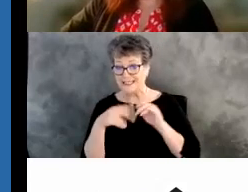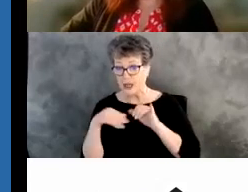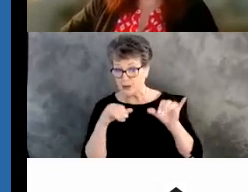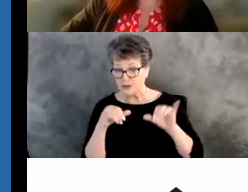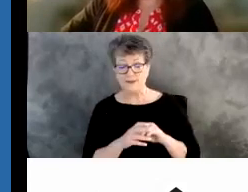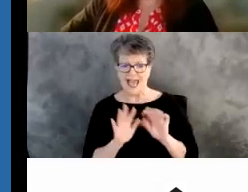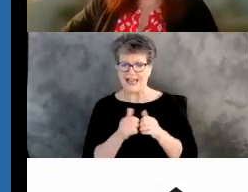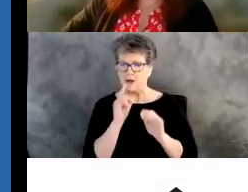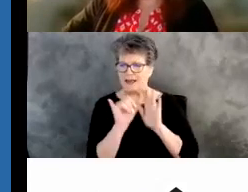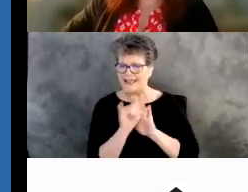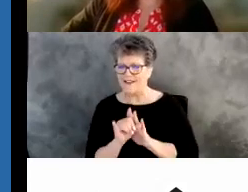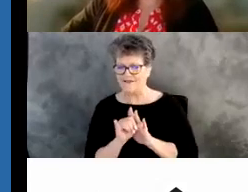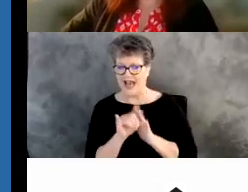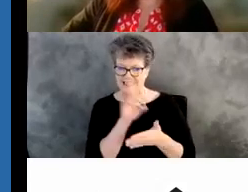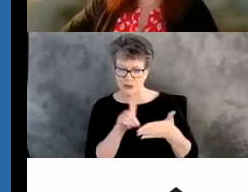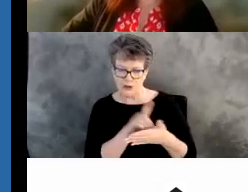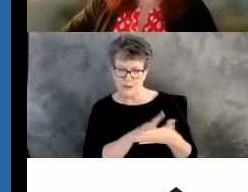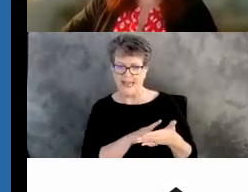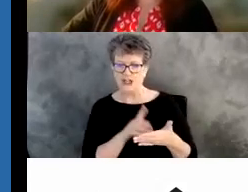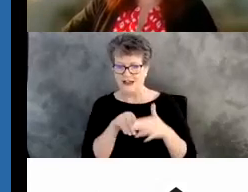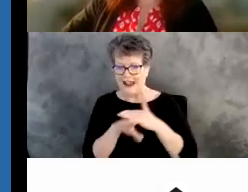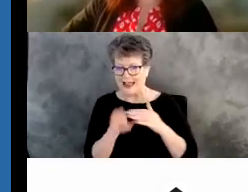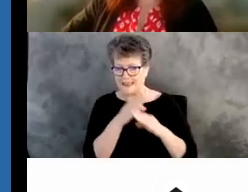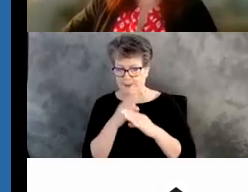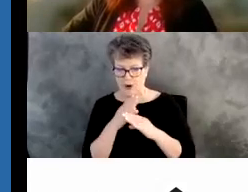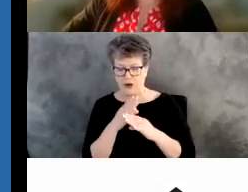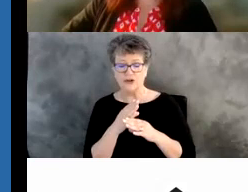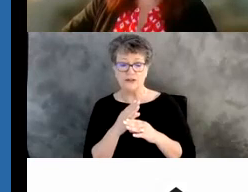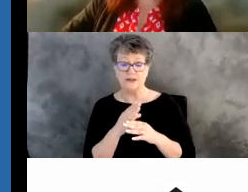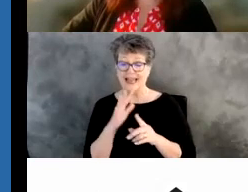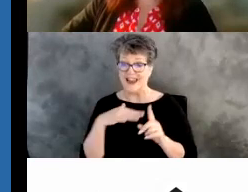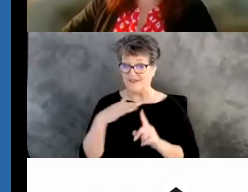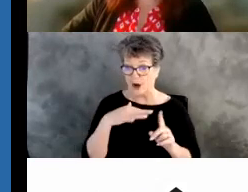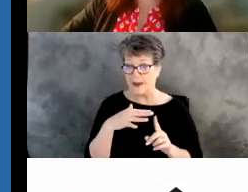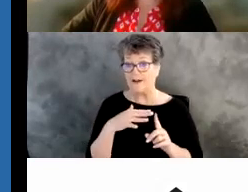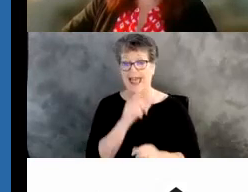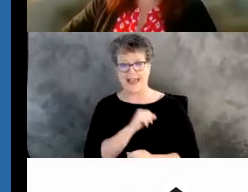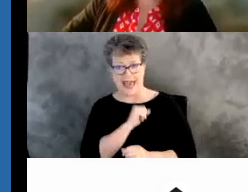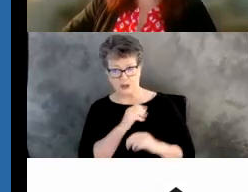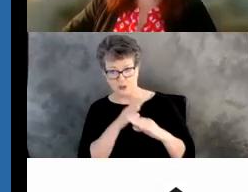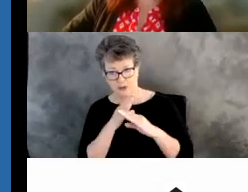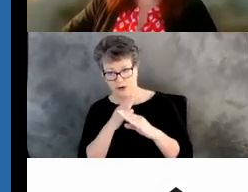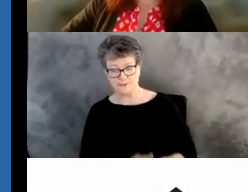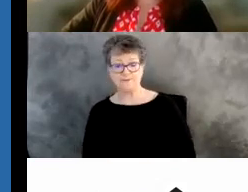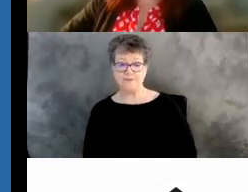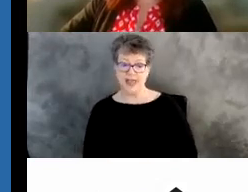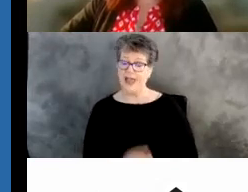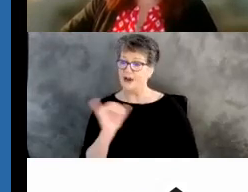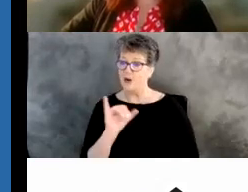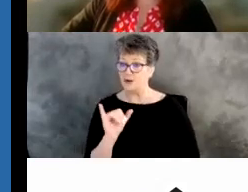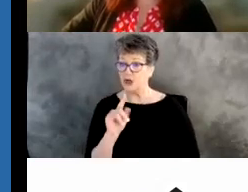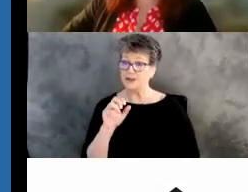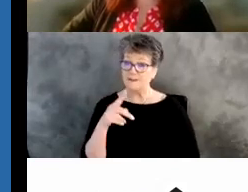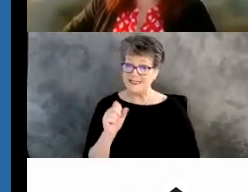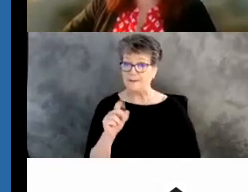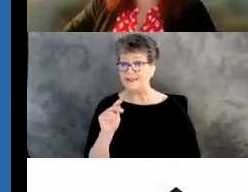how to identify discrimination and access barriers, both environmental and attitudinal barriers. And we're going to go over some tips